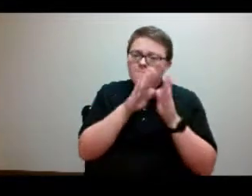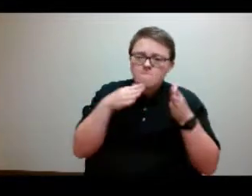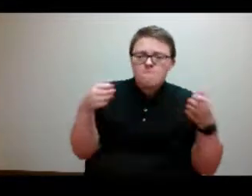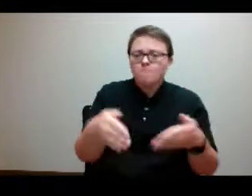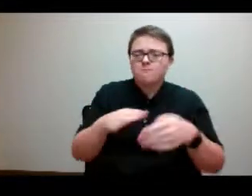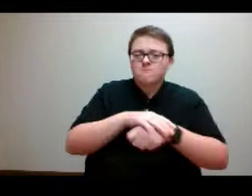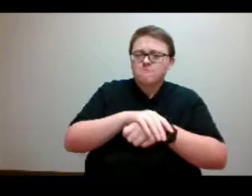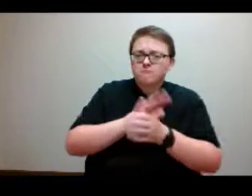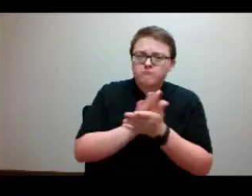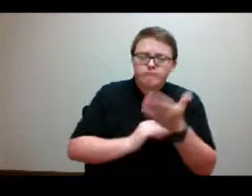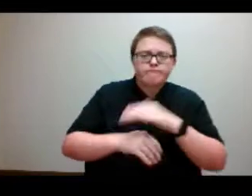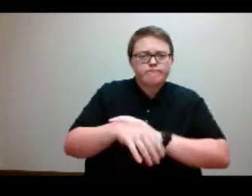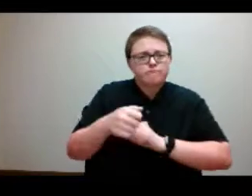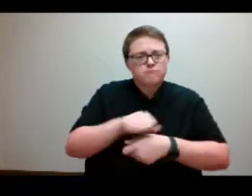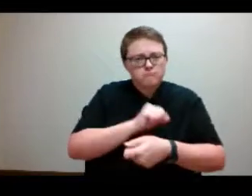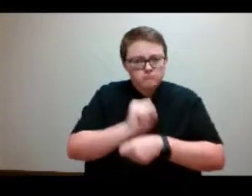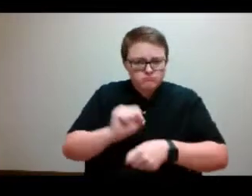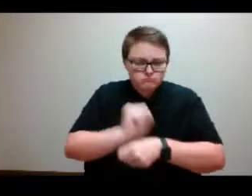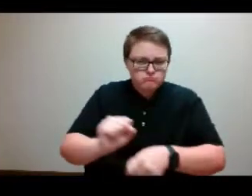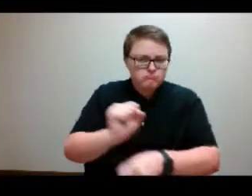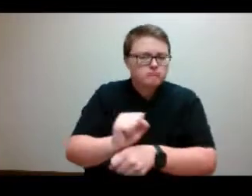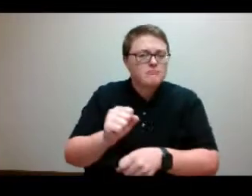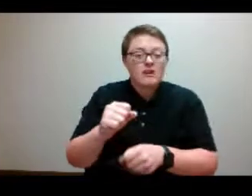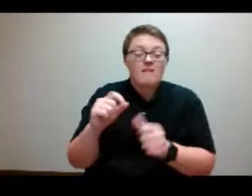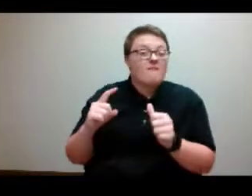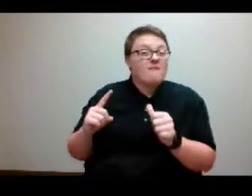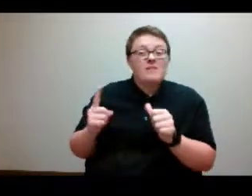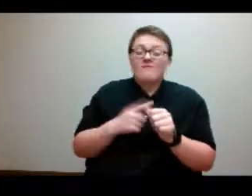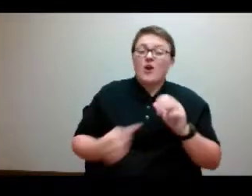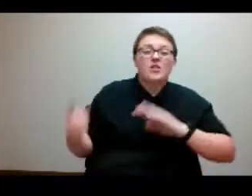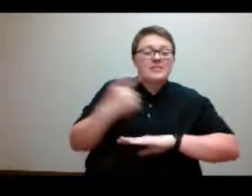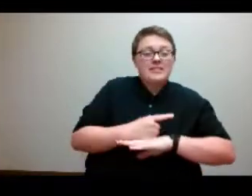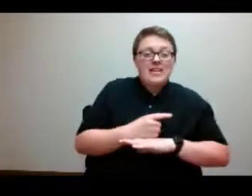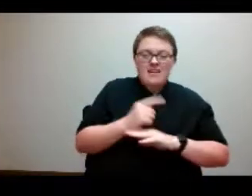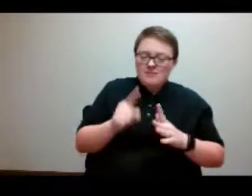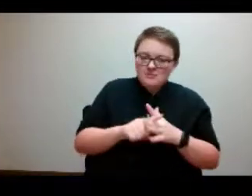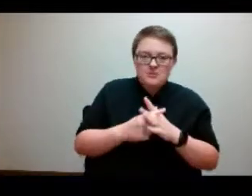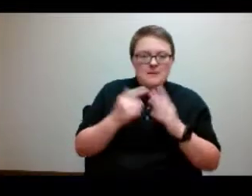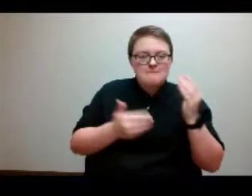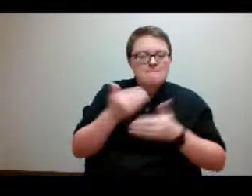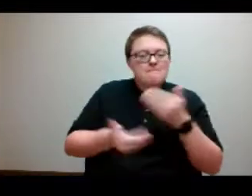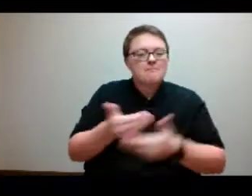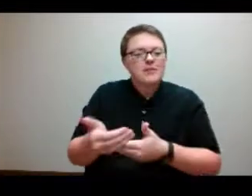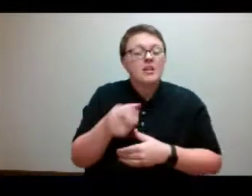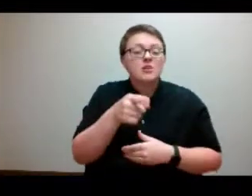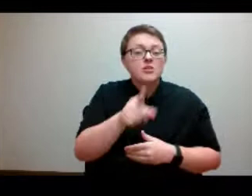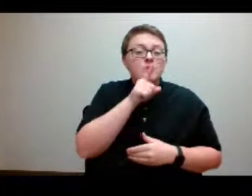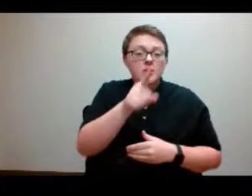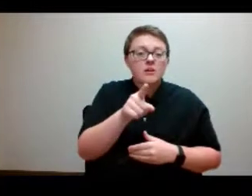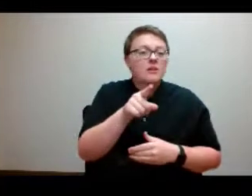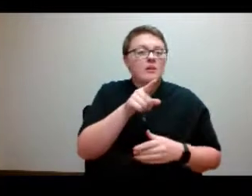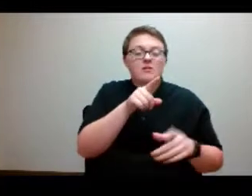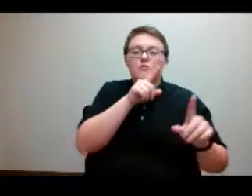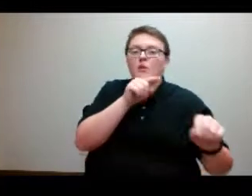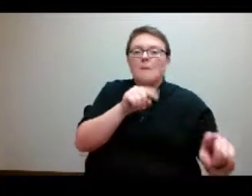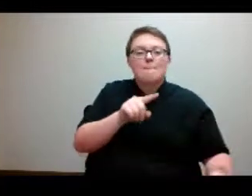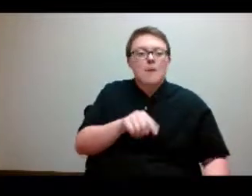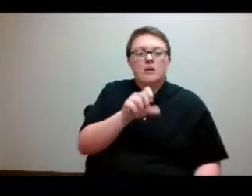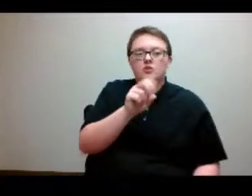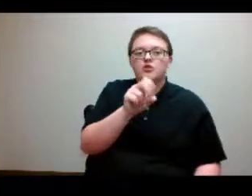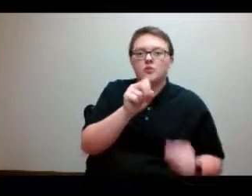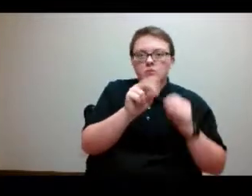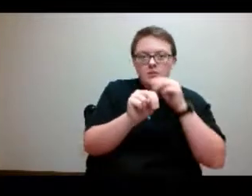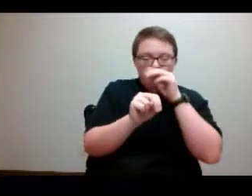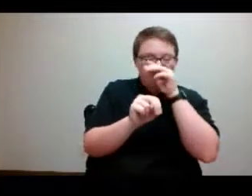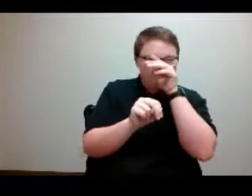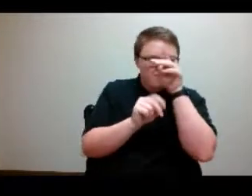unsung heroes is Susan Smith, and she's been a great leader at the college level at almost every turn throughout her response. Her team continues to